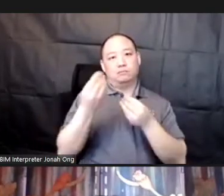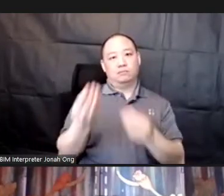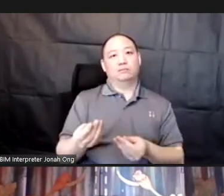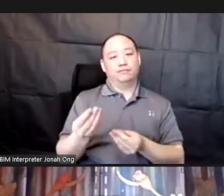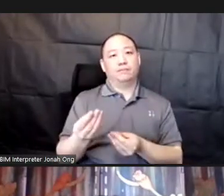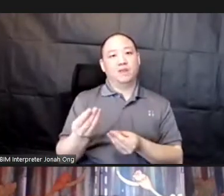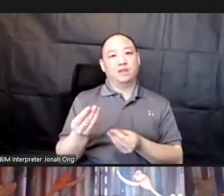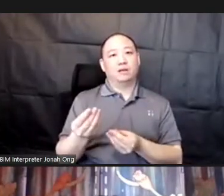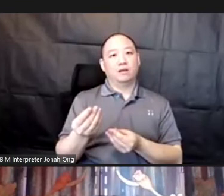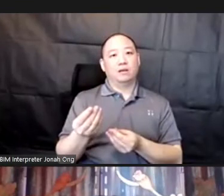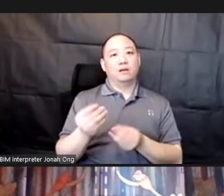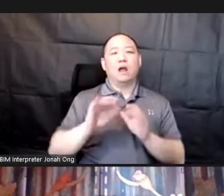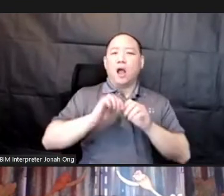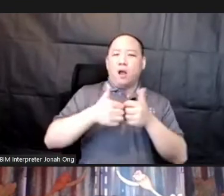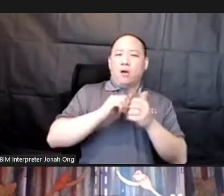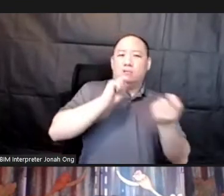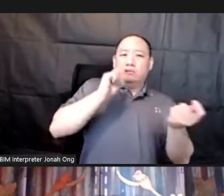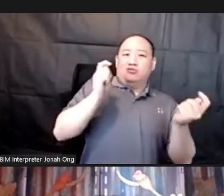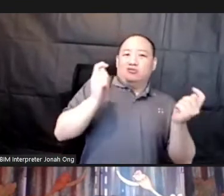structural changes is very hard actually.